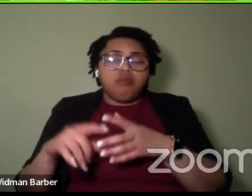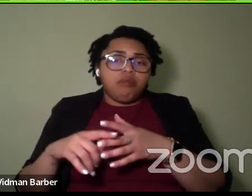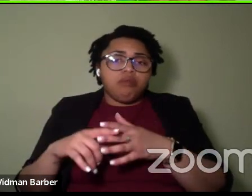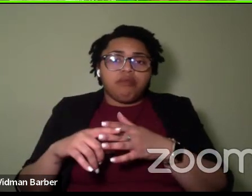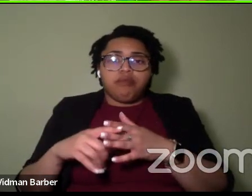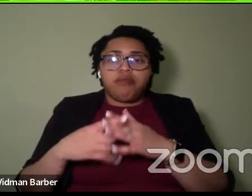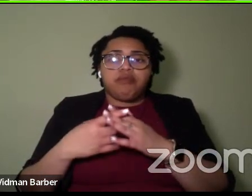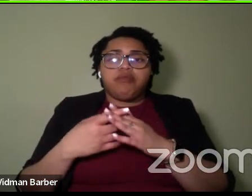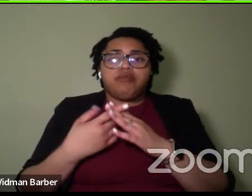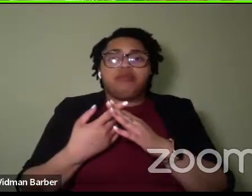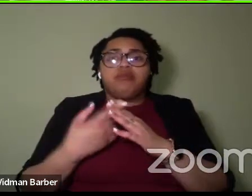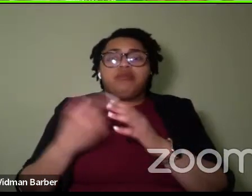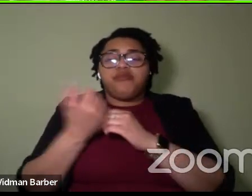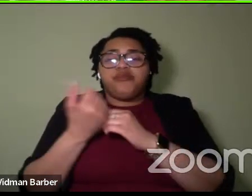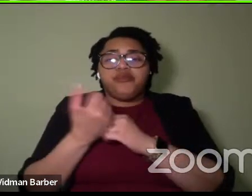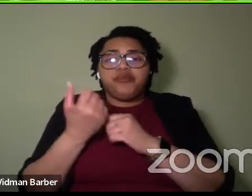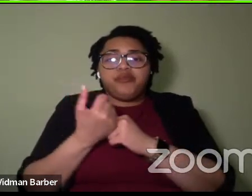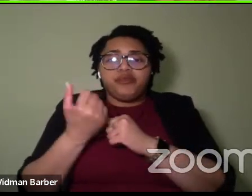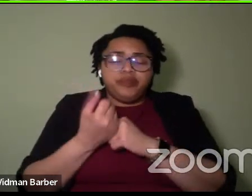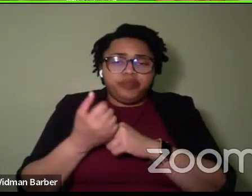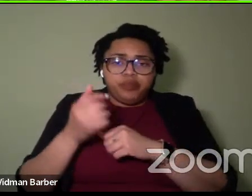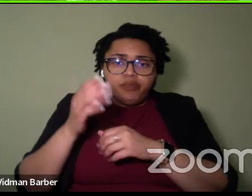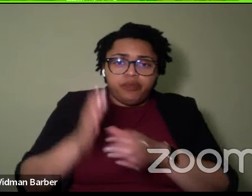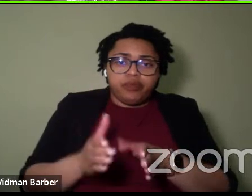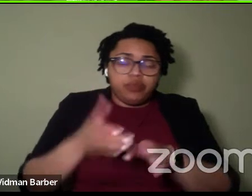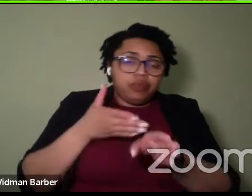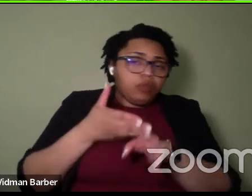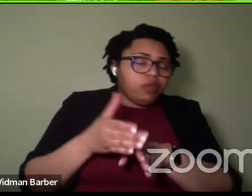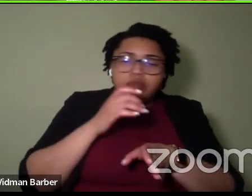not necessarily supporting our own communities.